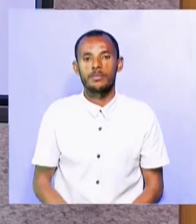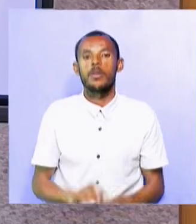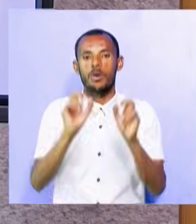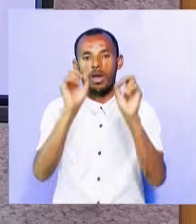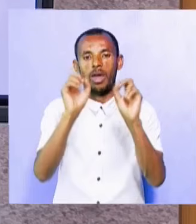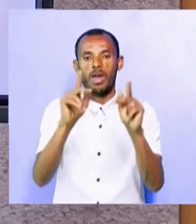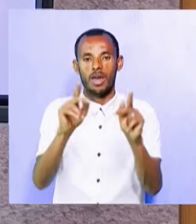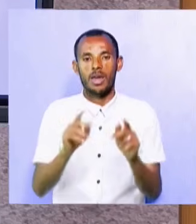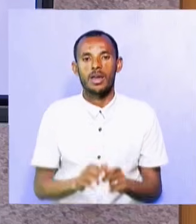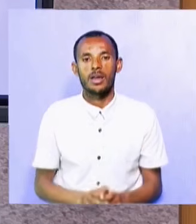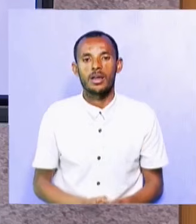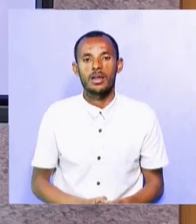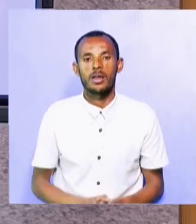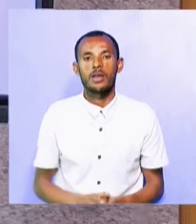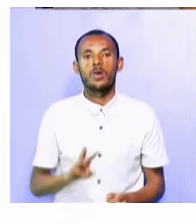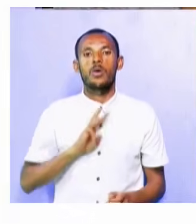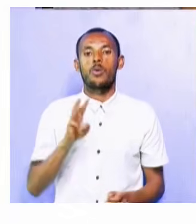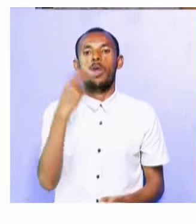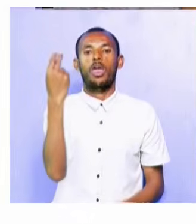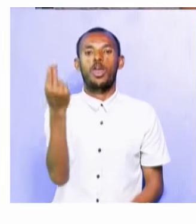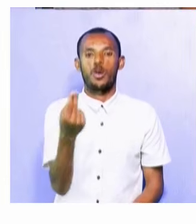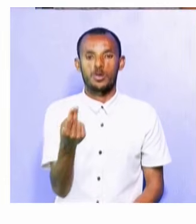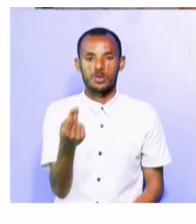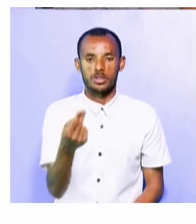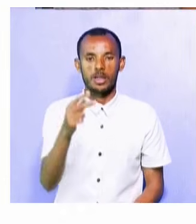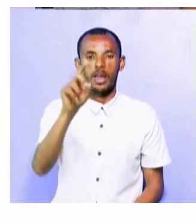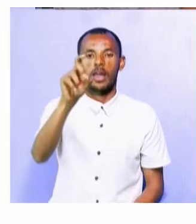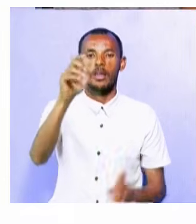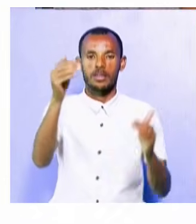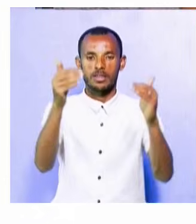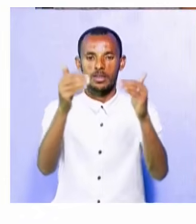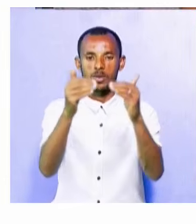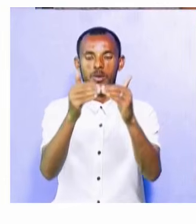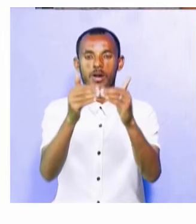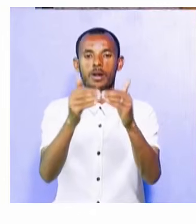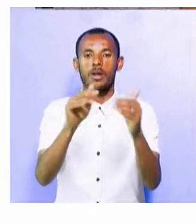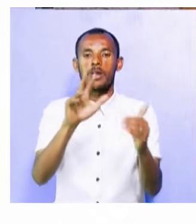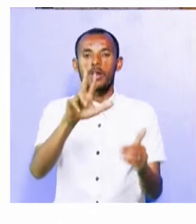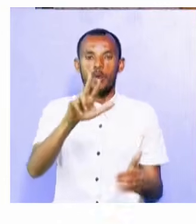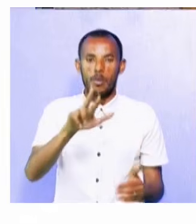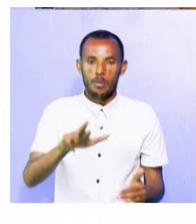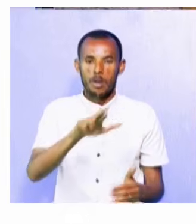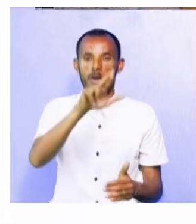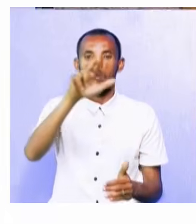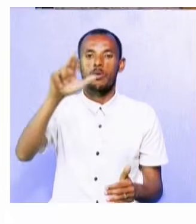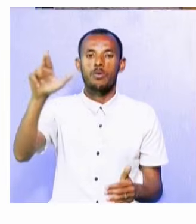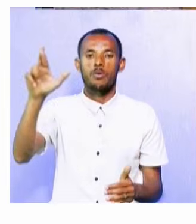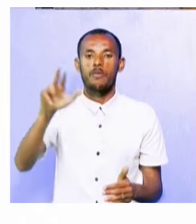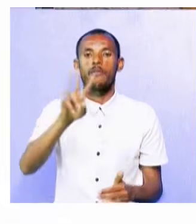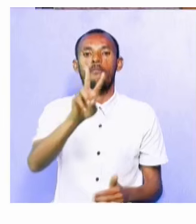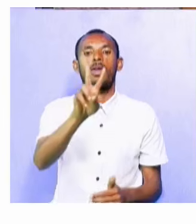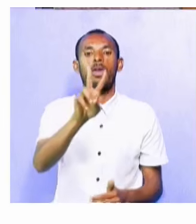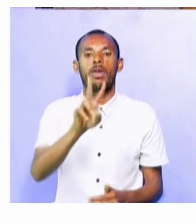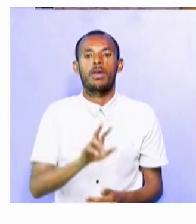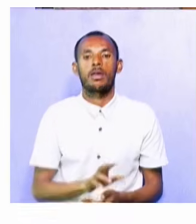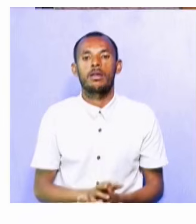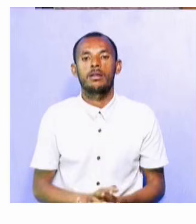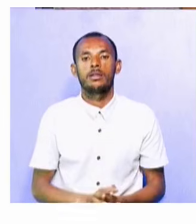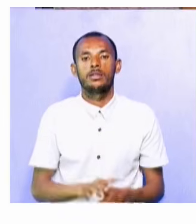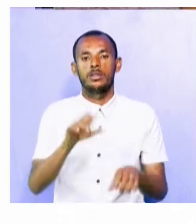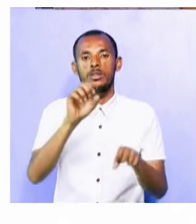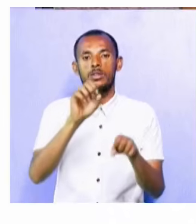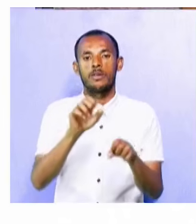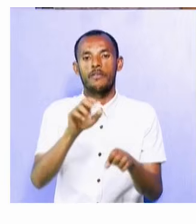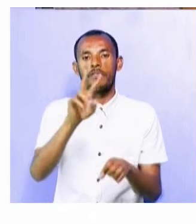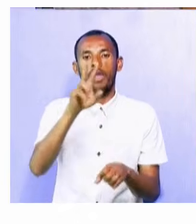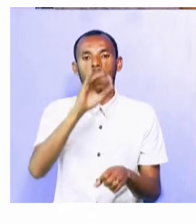Okay, we used x is equals to cubed root of v, okay? And